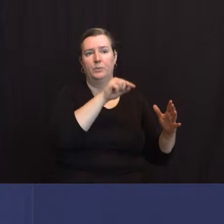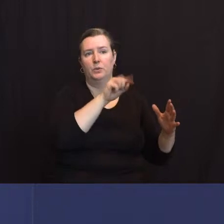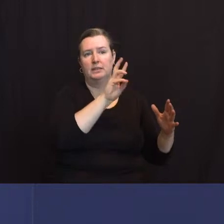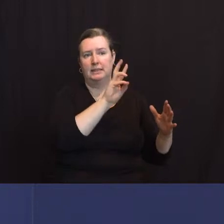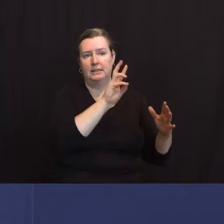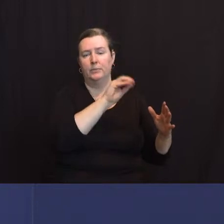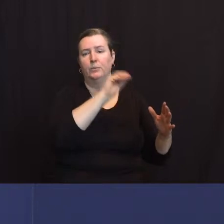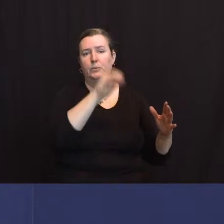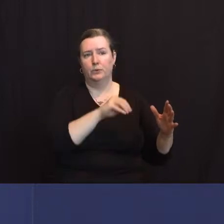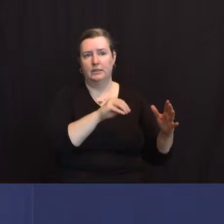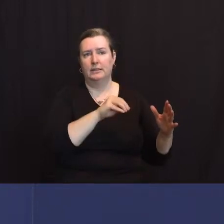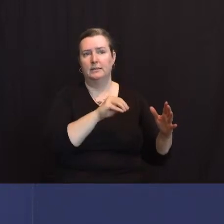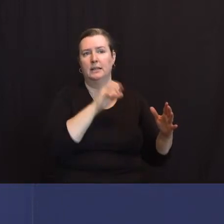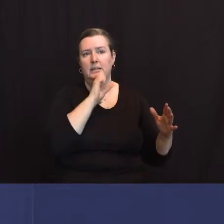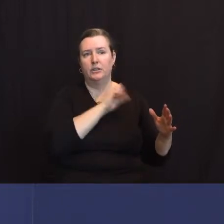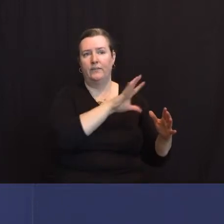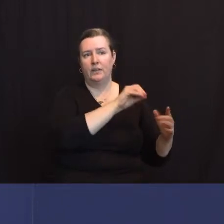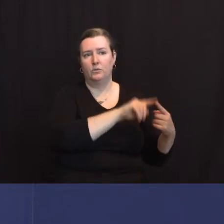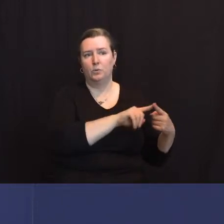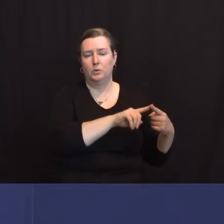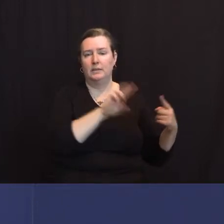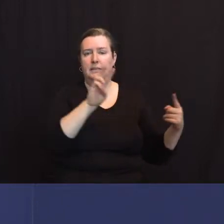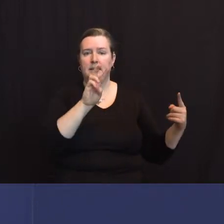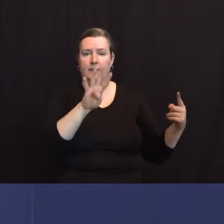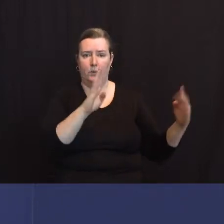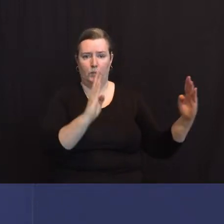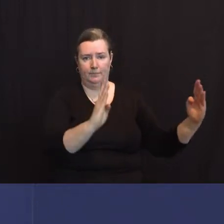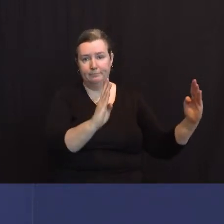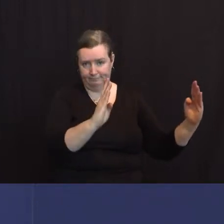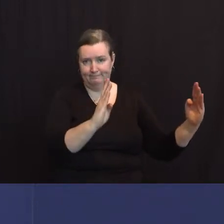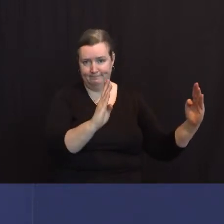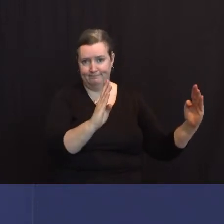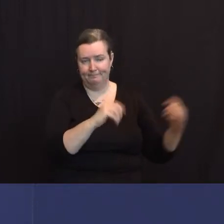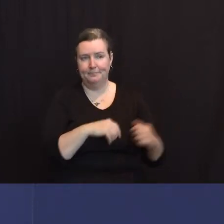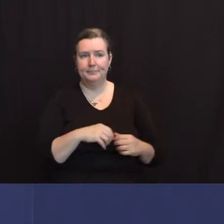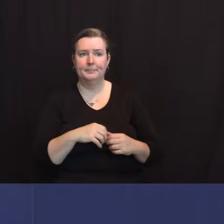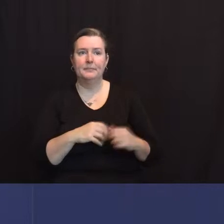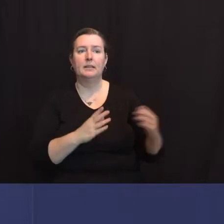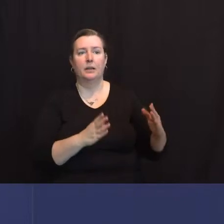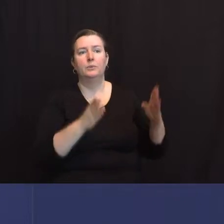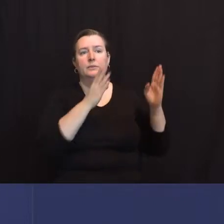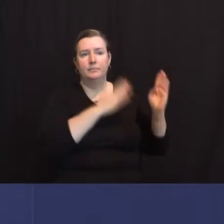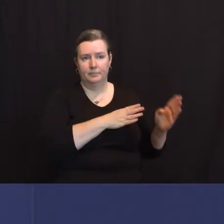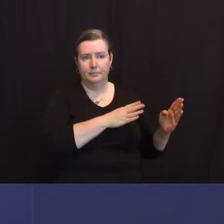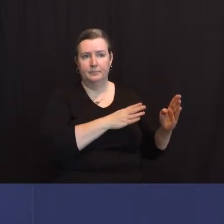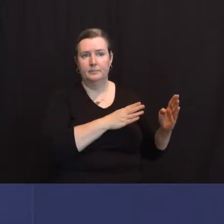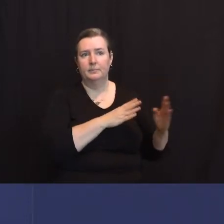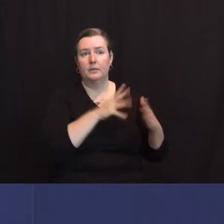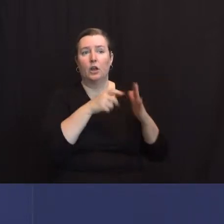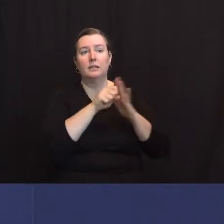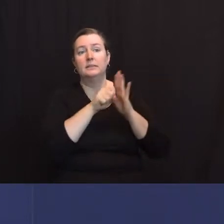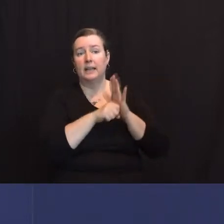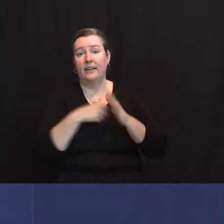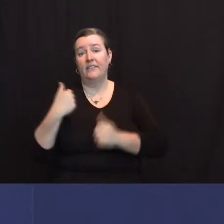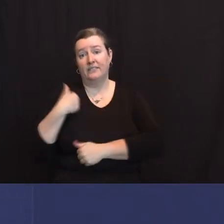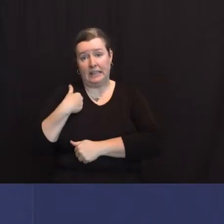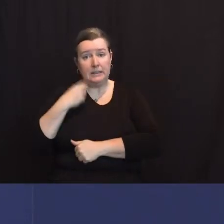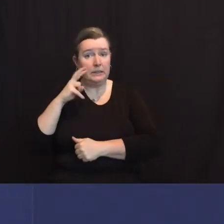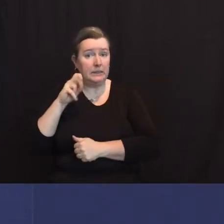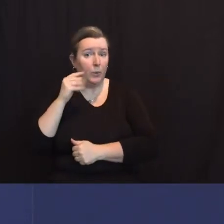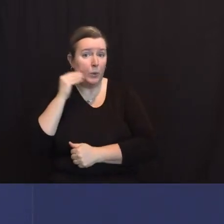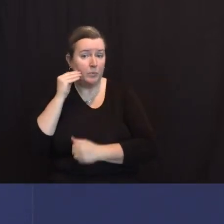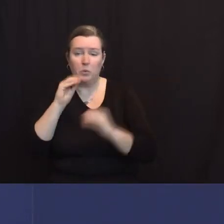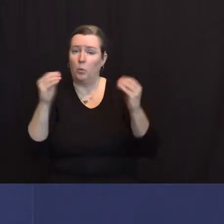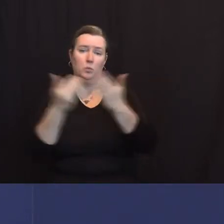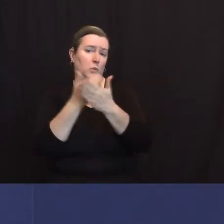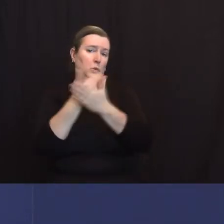64. All of our state veterans homes, in all of our state veterans homes, there are no new cases among residents and